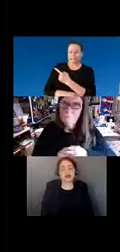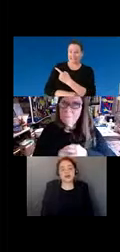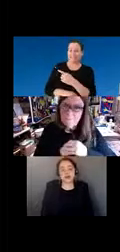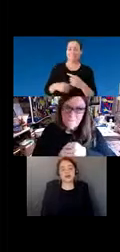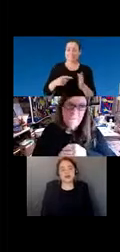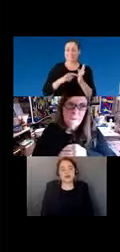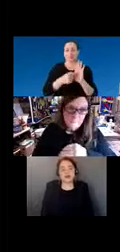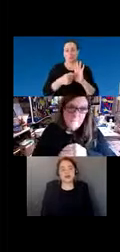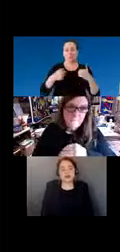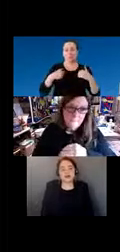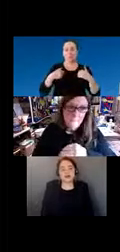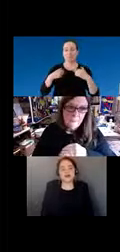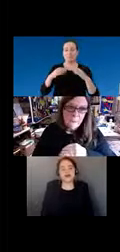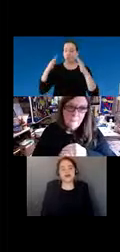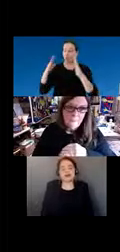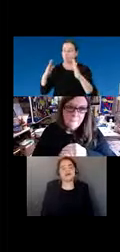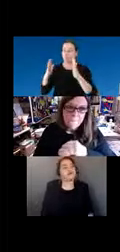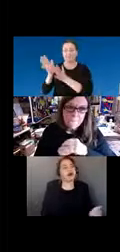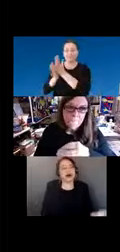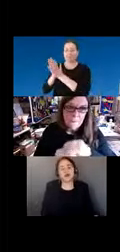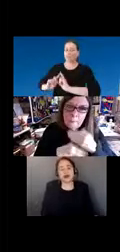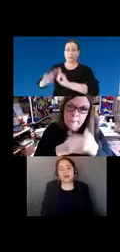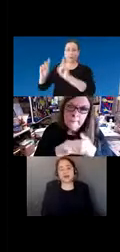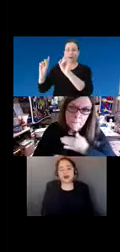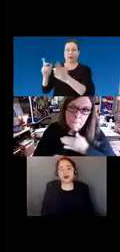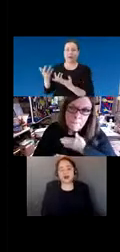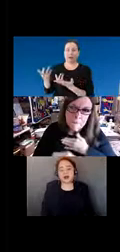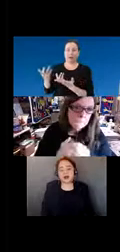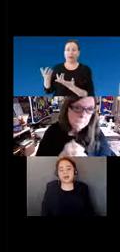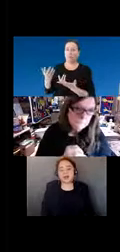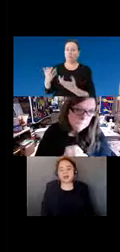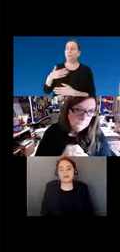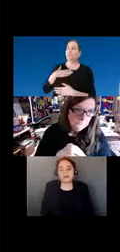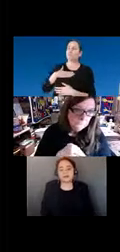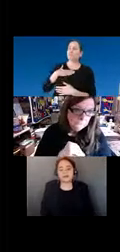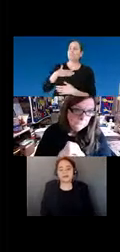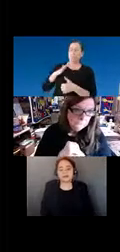And the message for the student was, "I am not important."